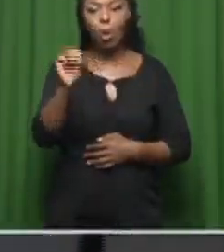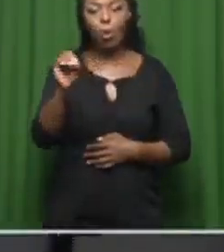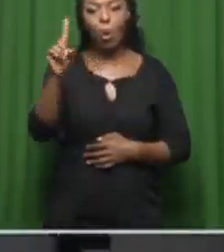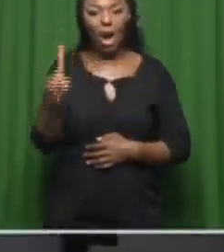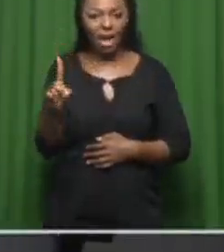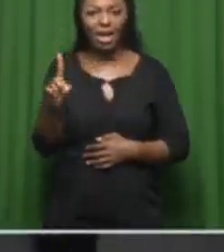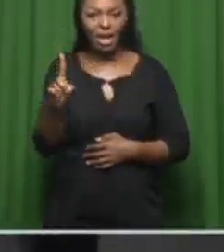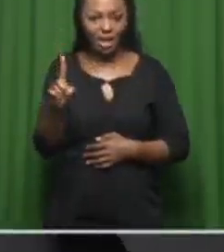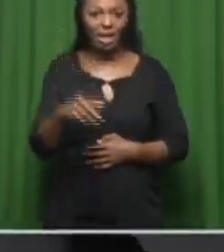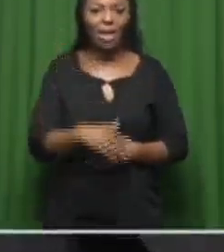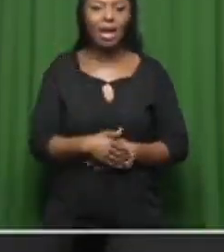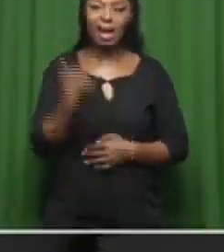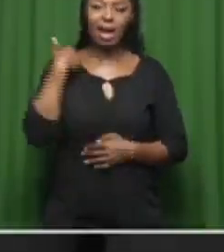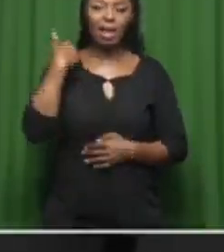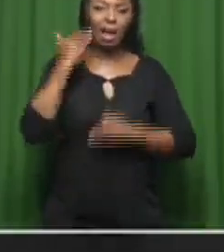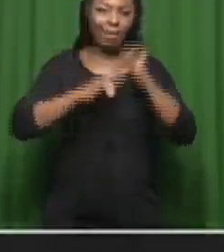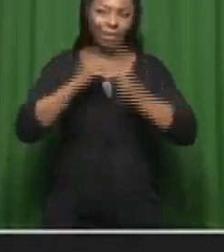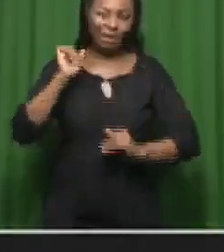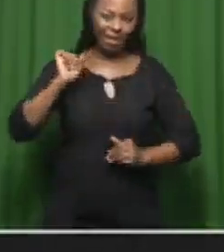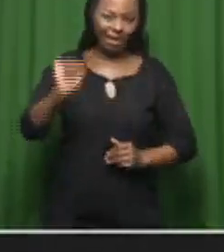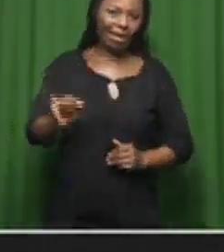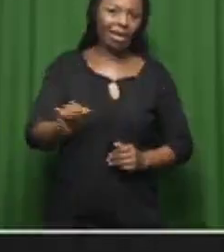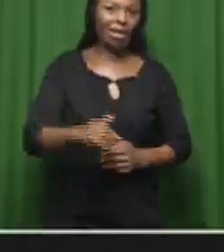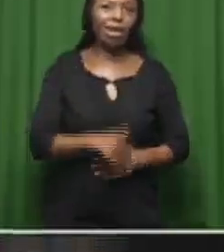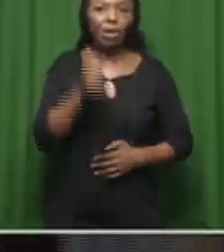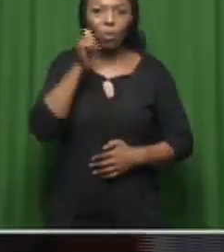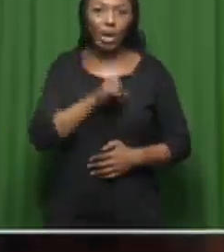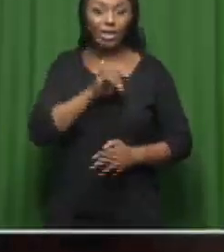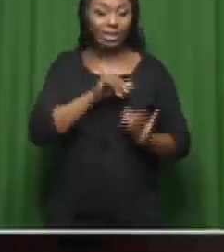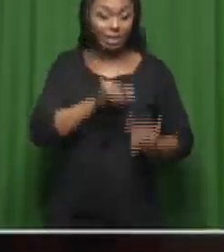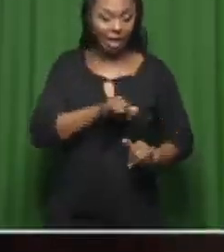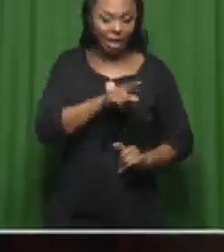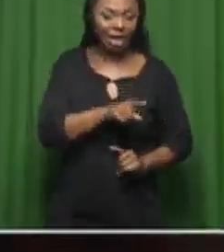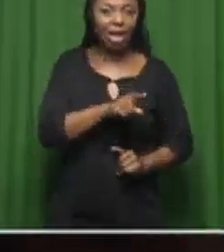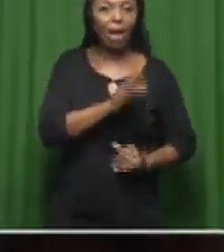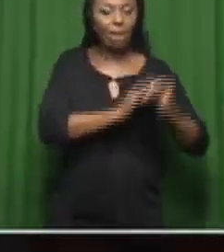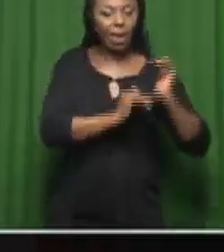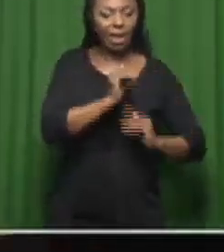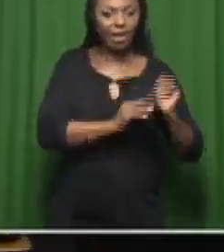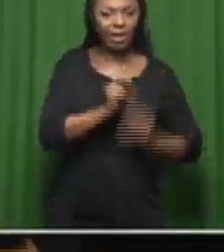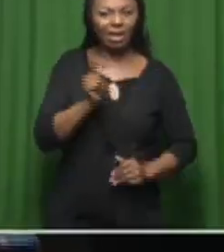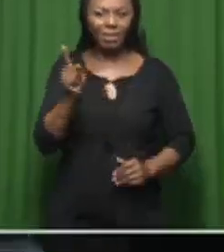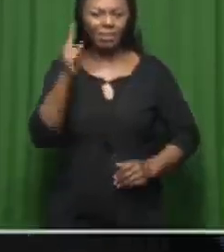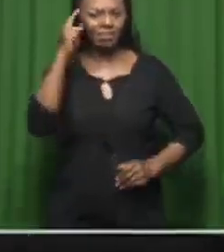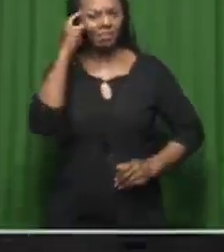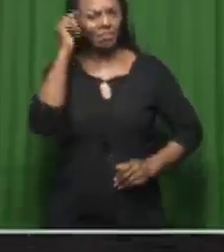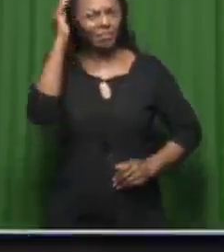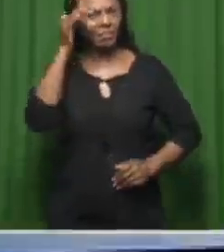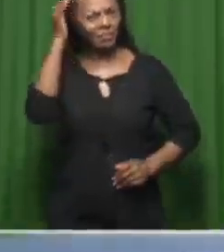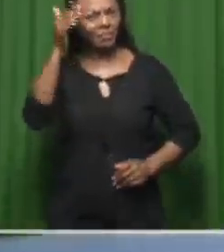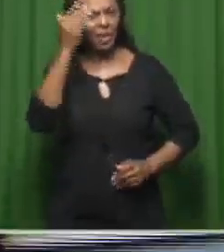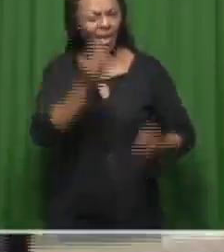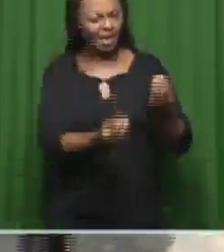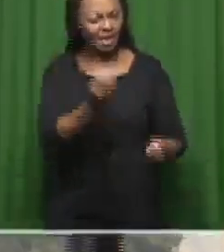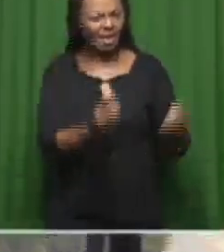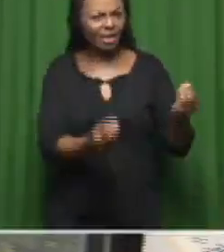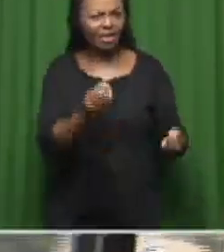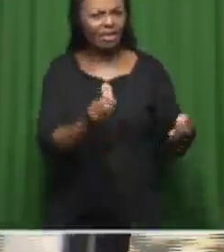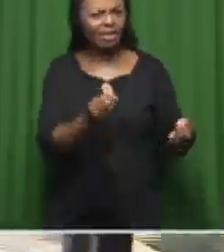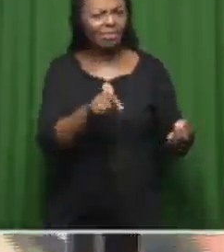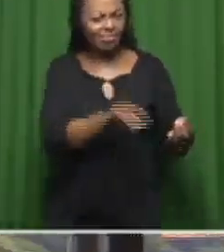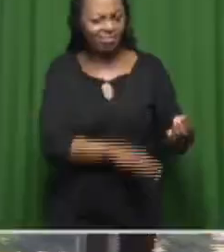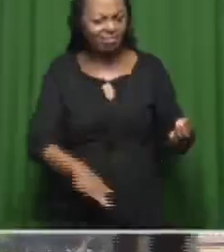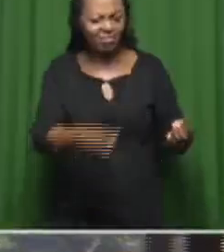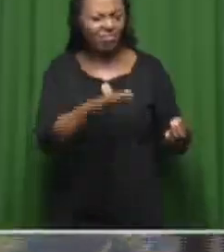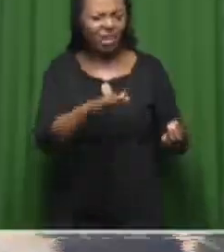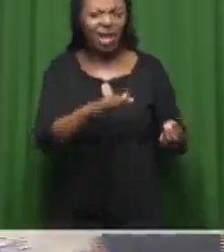as he was strolling around in the building, when he was already living in the building, he realized that kids here in the building, they don't have a place to